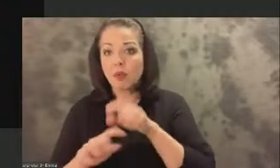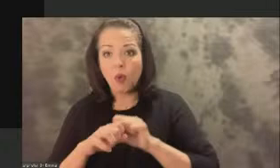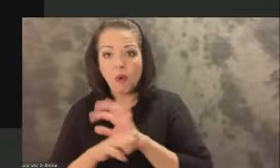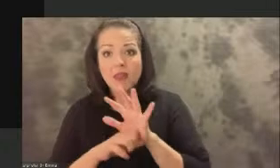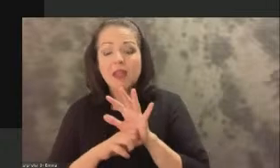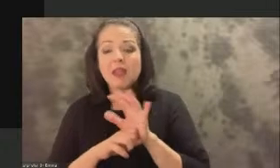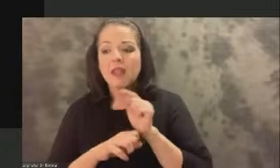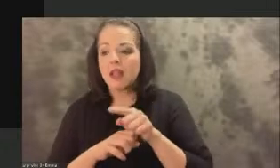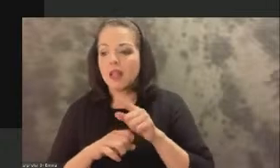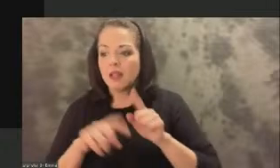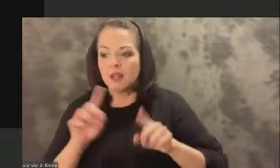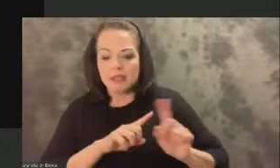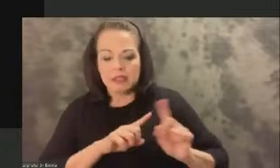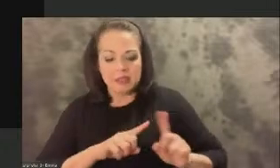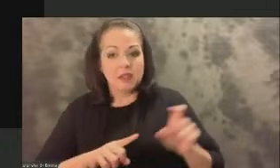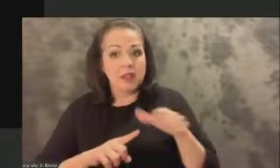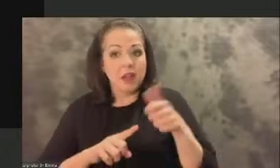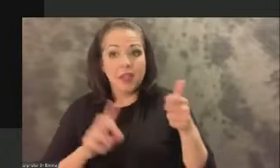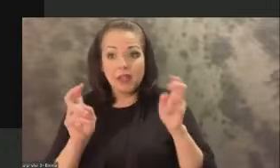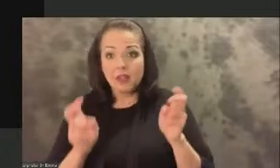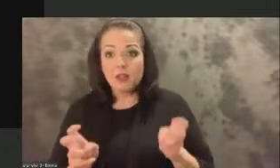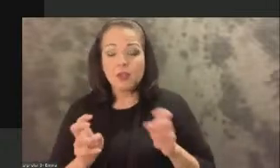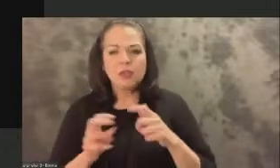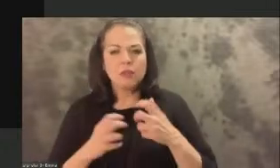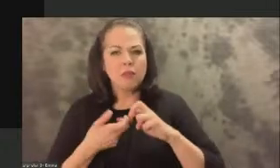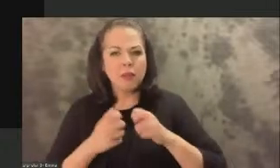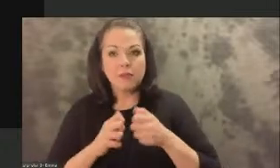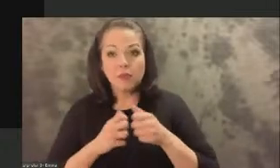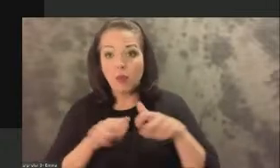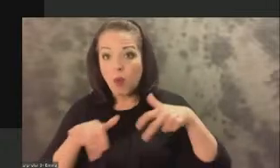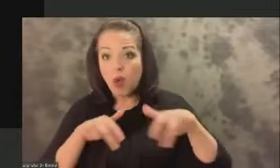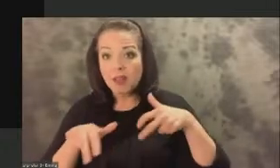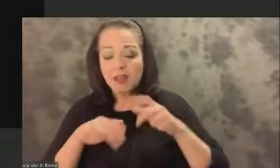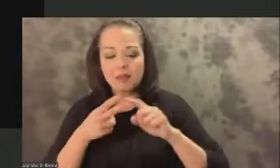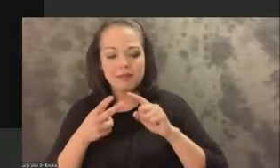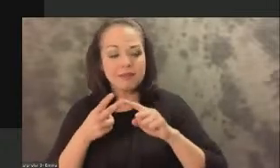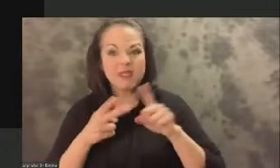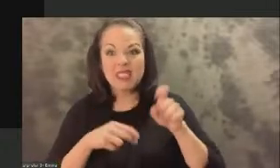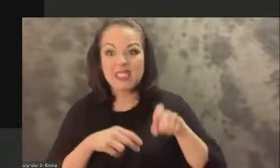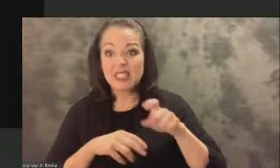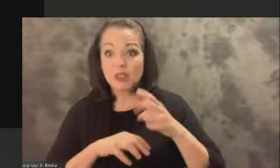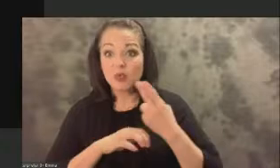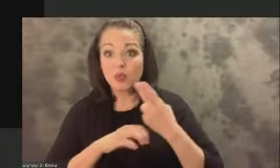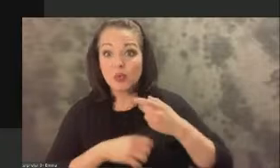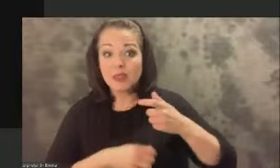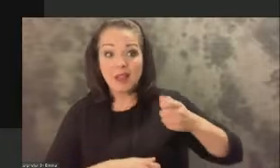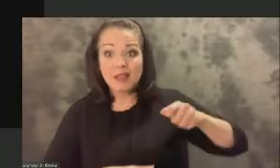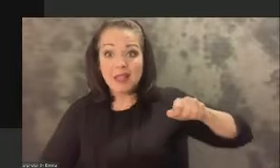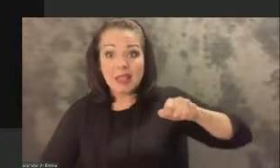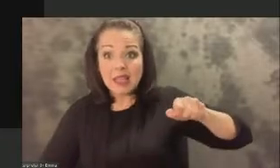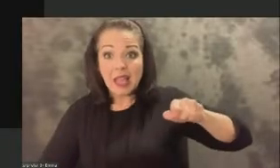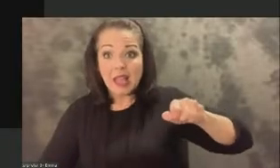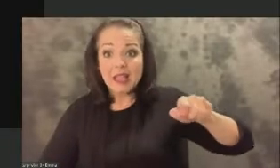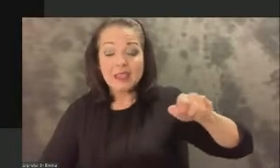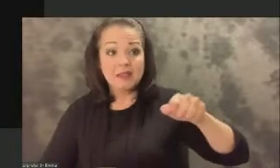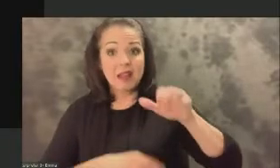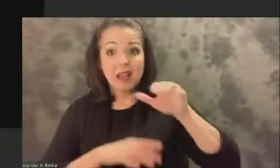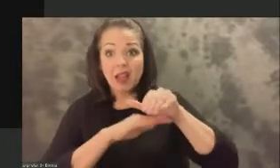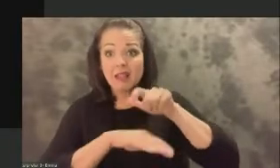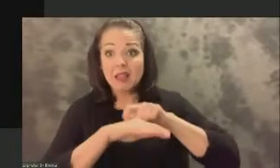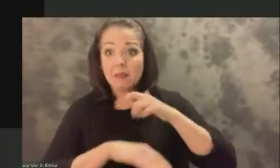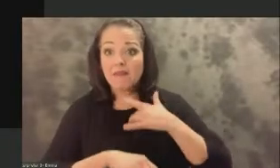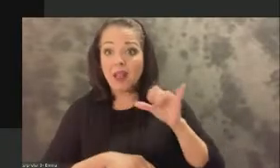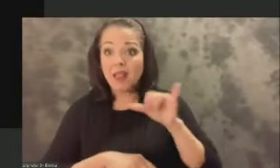other issues thereafter, problems with walking and needing to use a cane at night because it felt like I was walking on